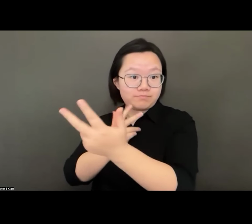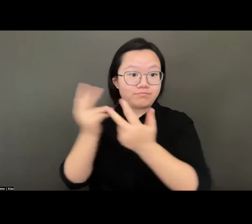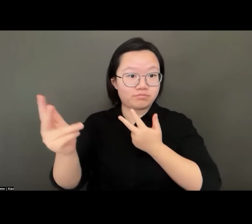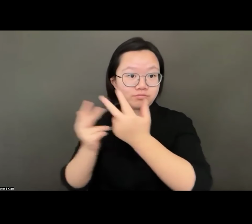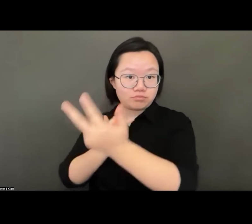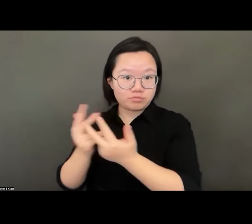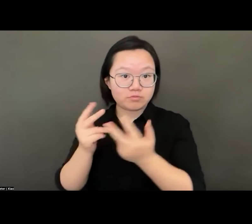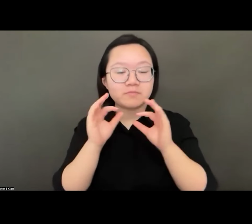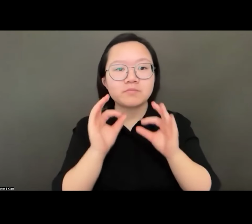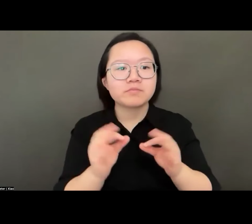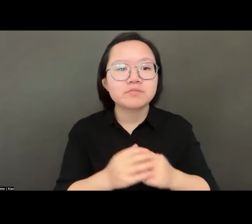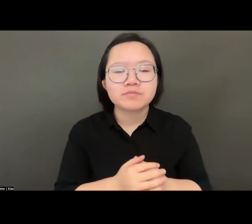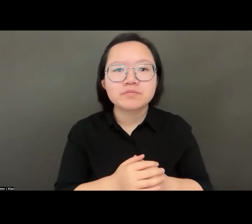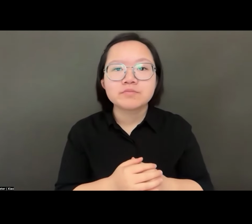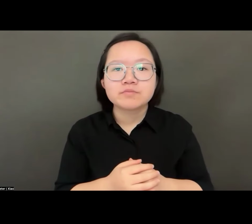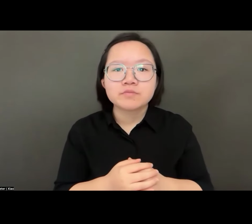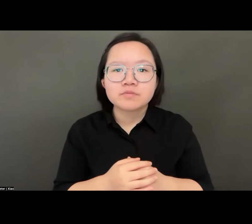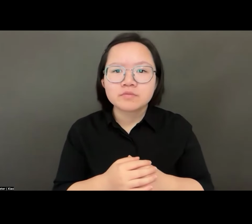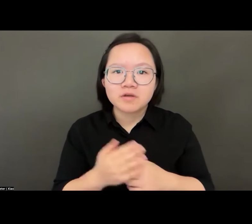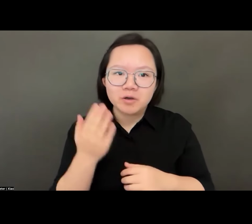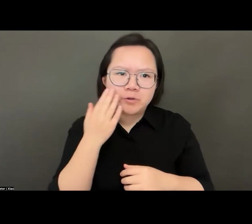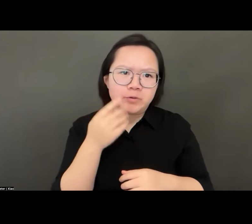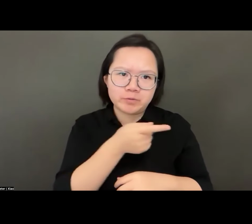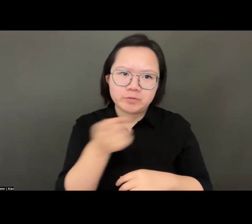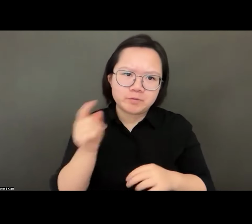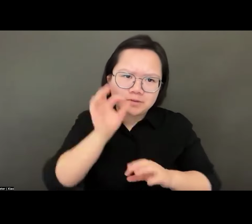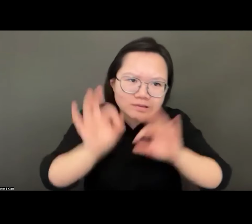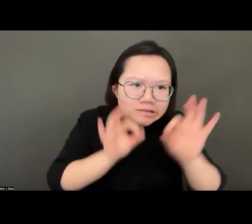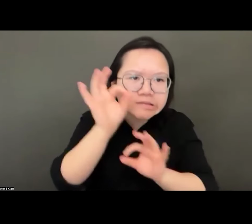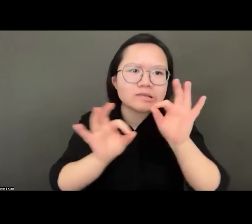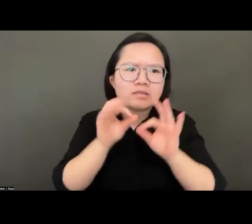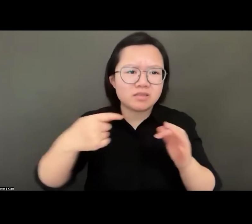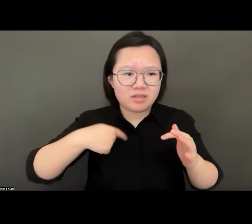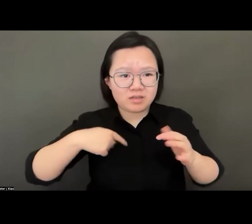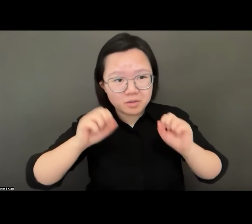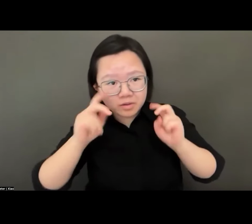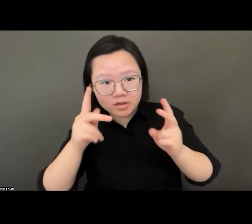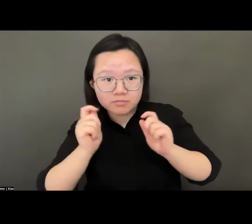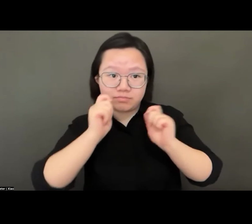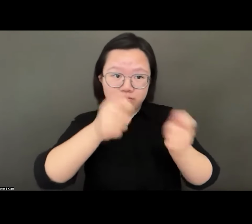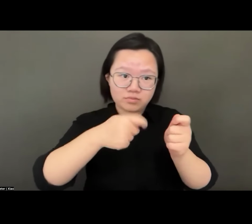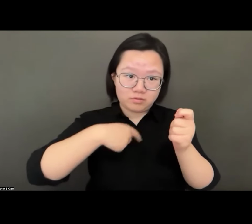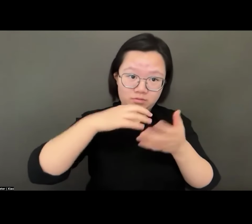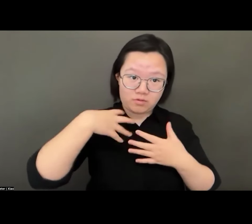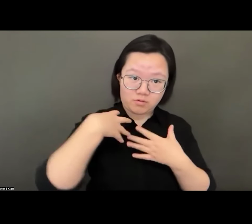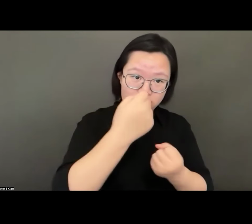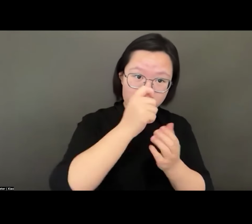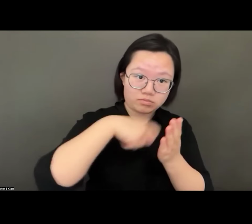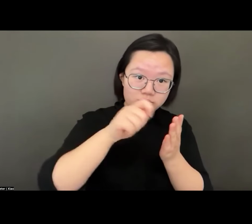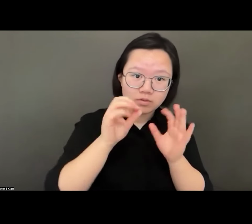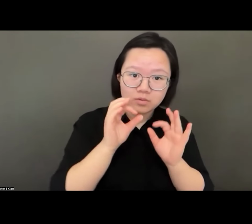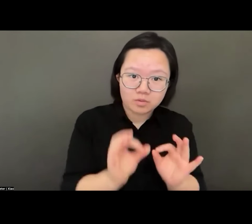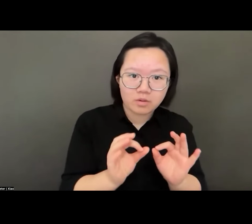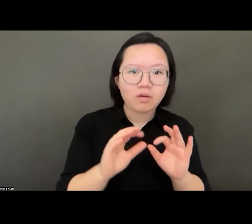For now, I know there is a lot of questions around eligibility, especially the youth-led aspect, and also how to find a partner